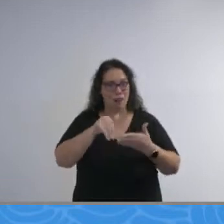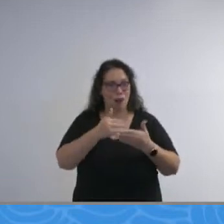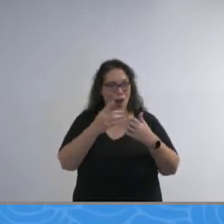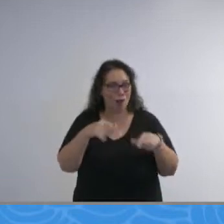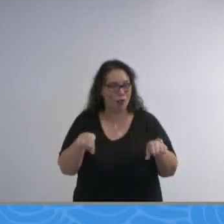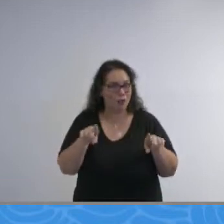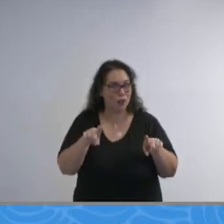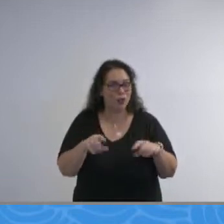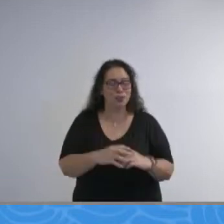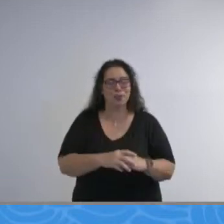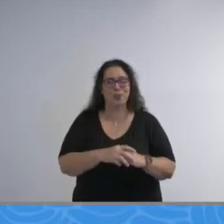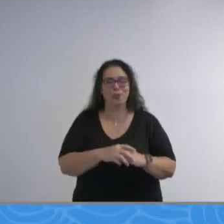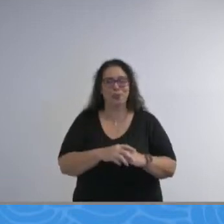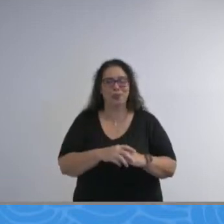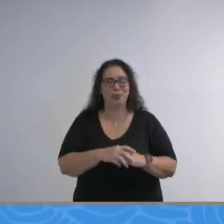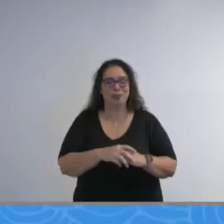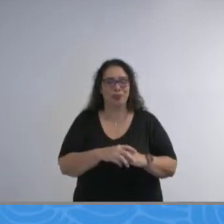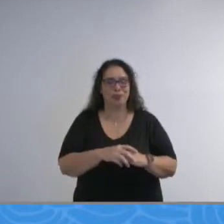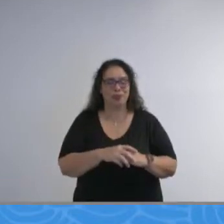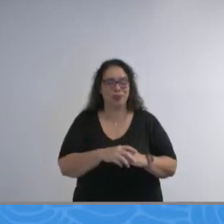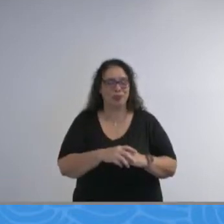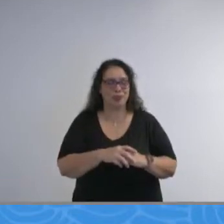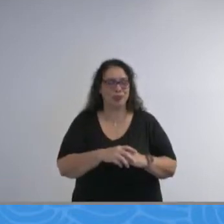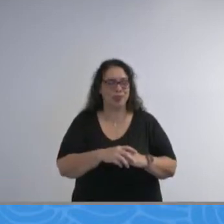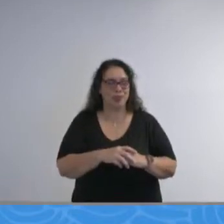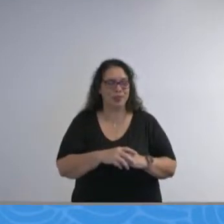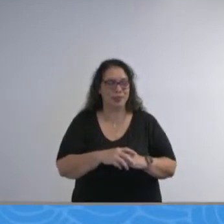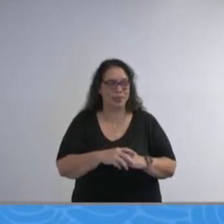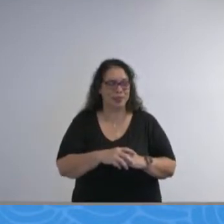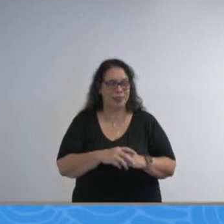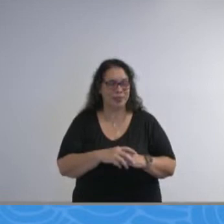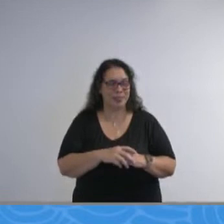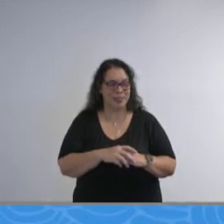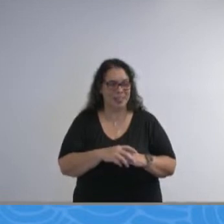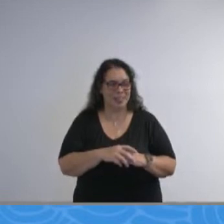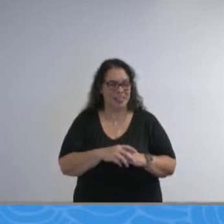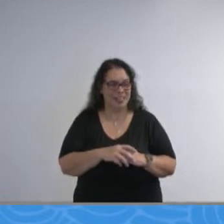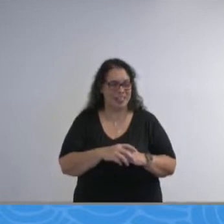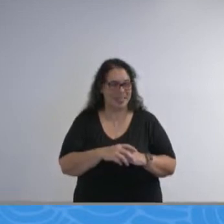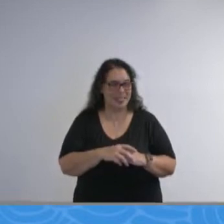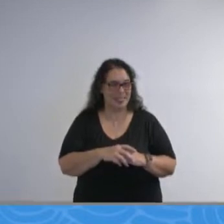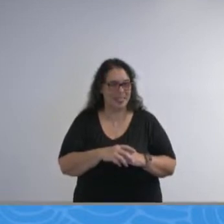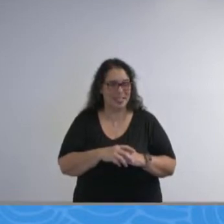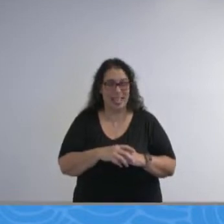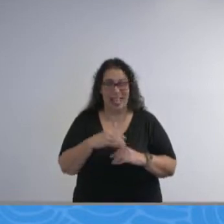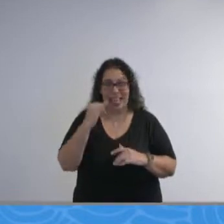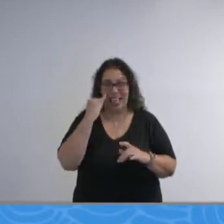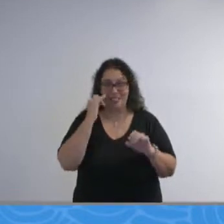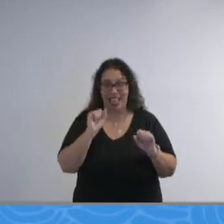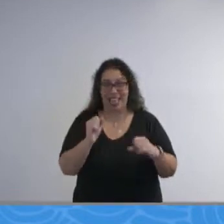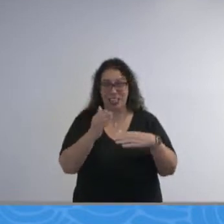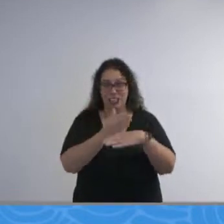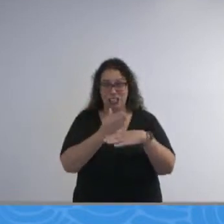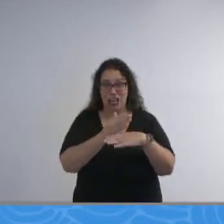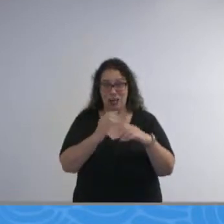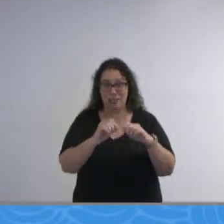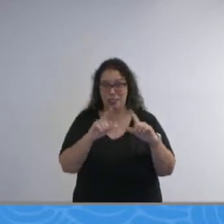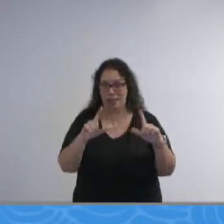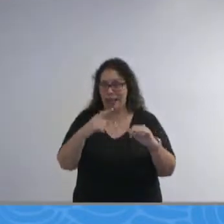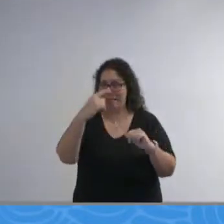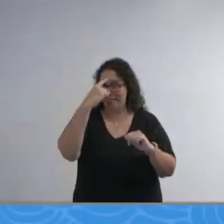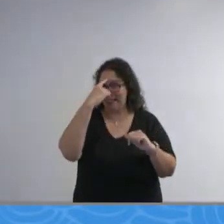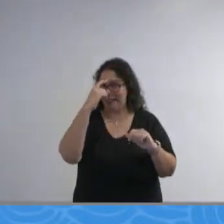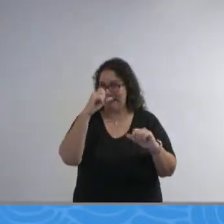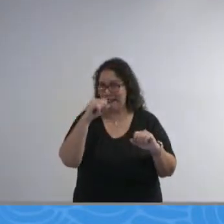you. Let me get it to go up. There we go. And if I can share my screen, which I think that